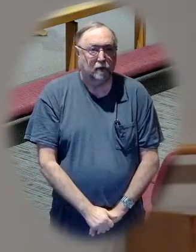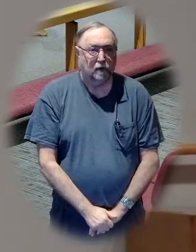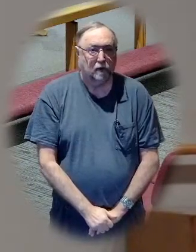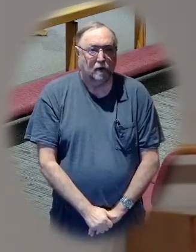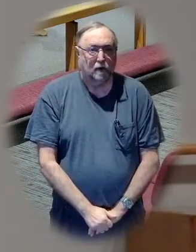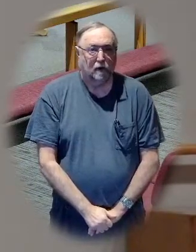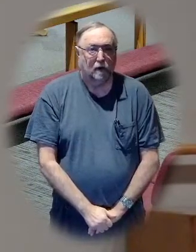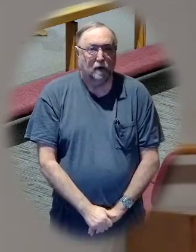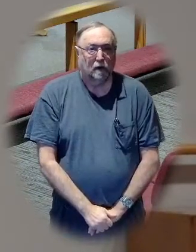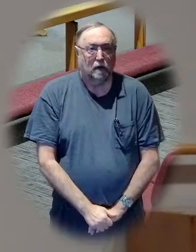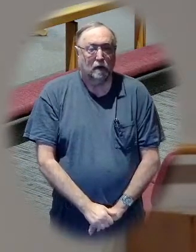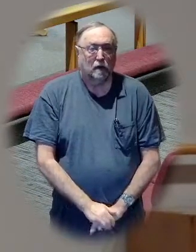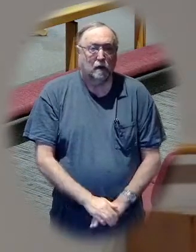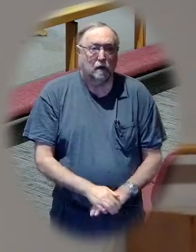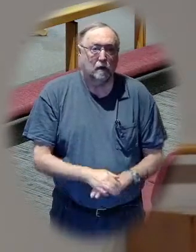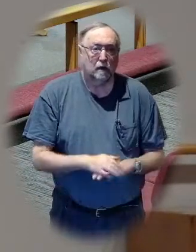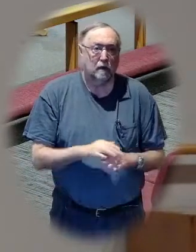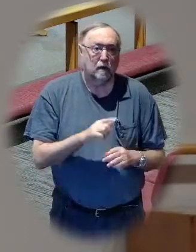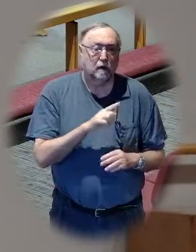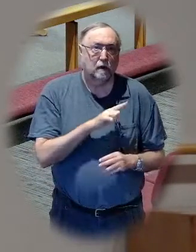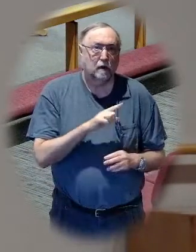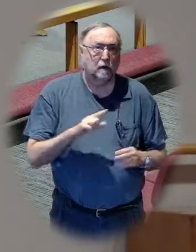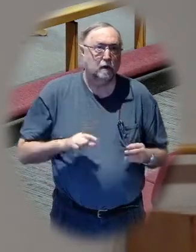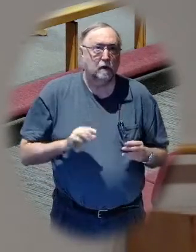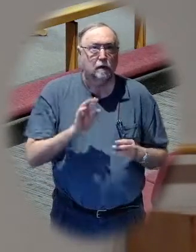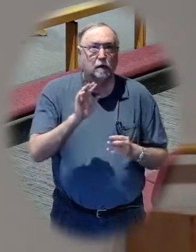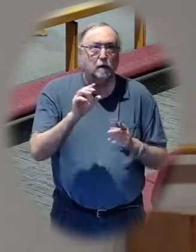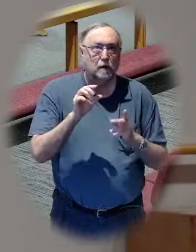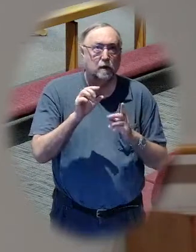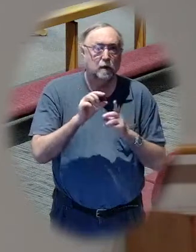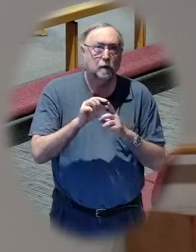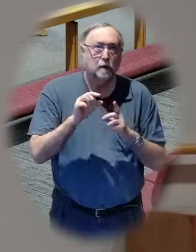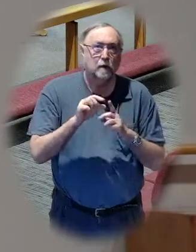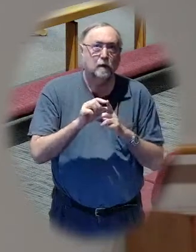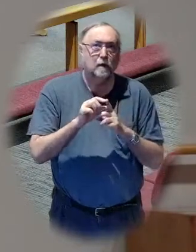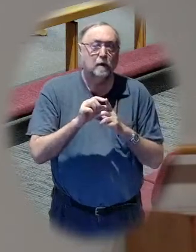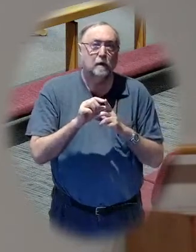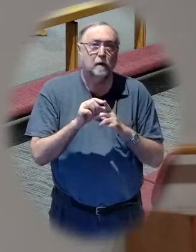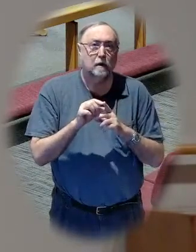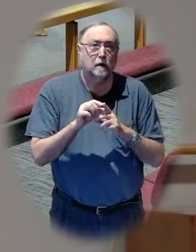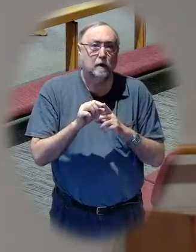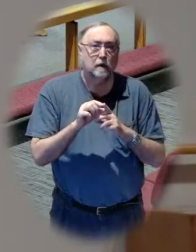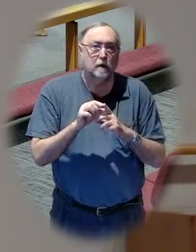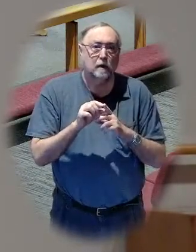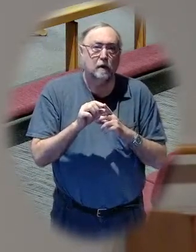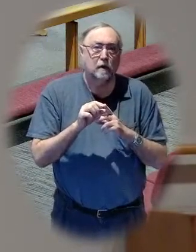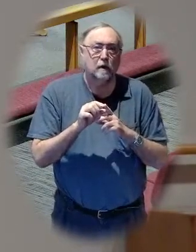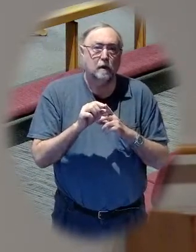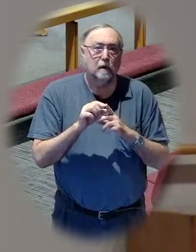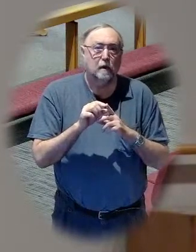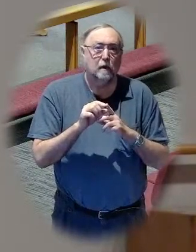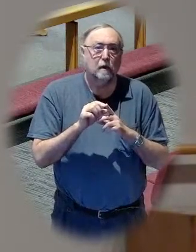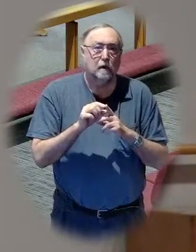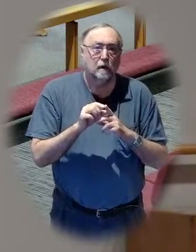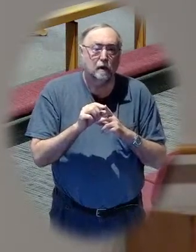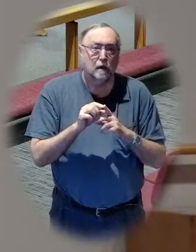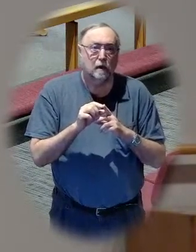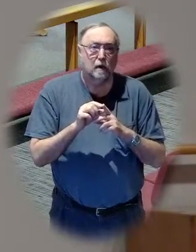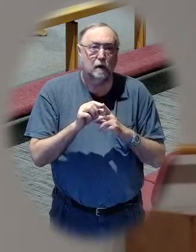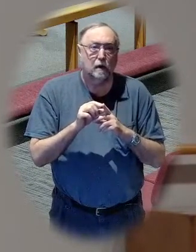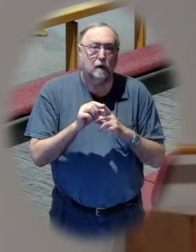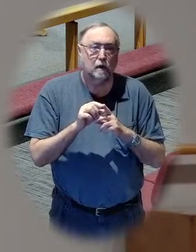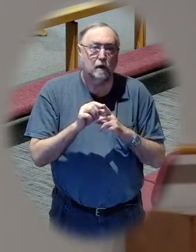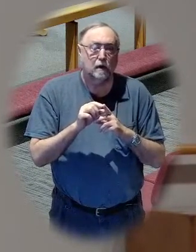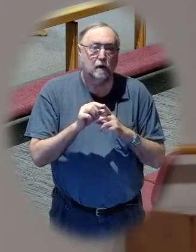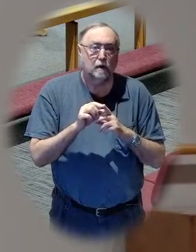Lord, may the words of my mouth and the meditation of our hearts be pleasing in your sight. For indeed you are our rock and our redeemer.